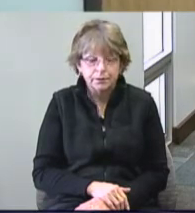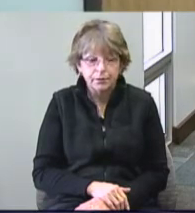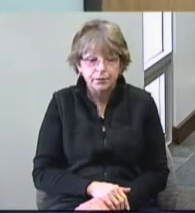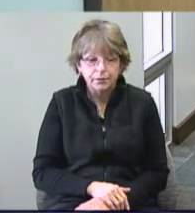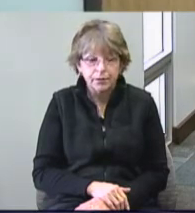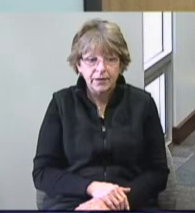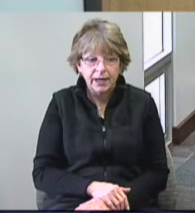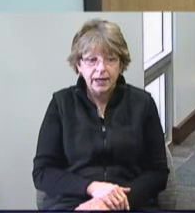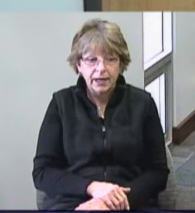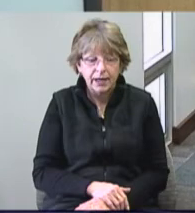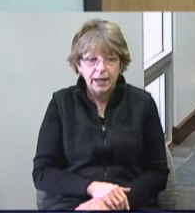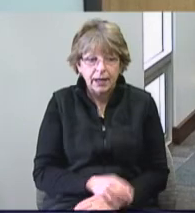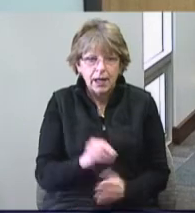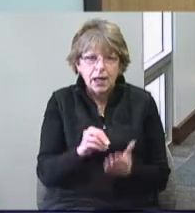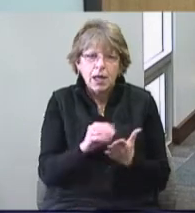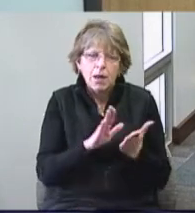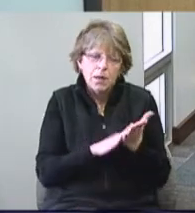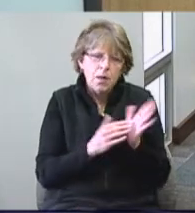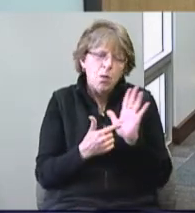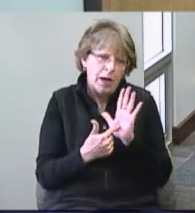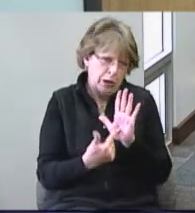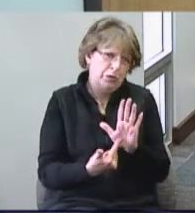So the record shows